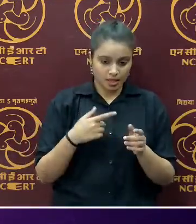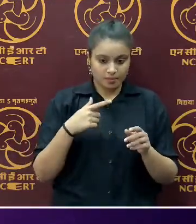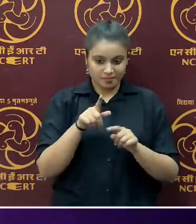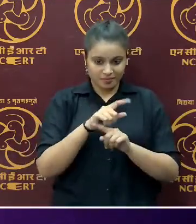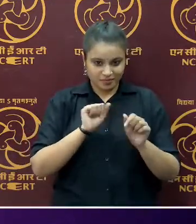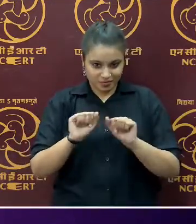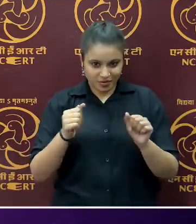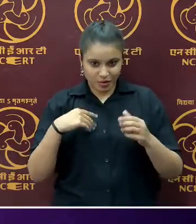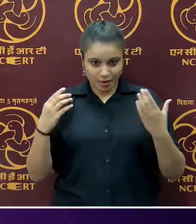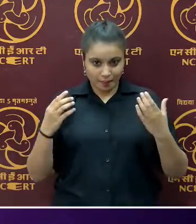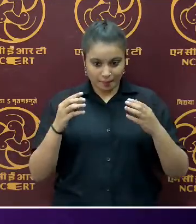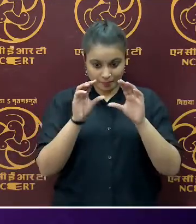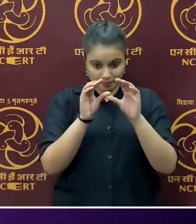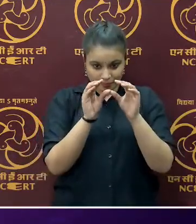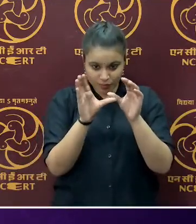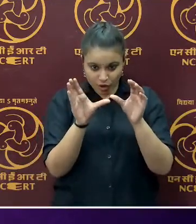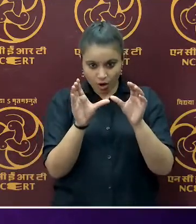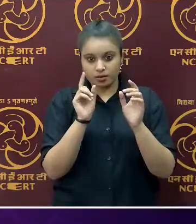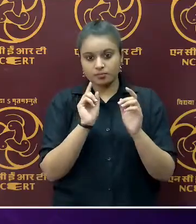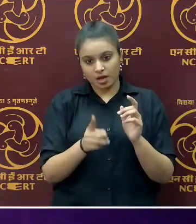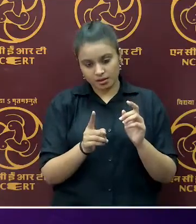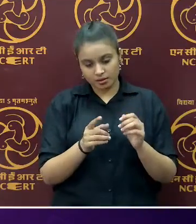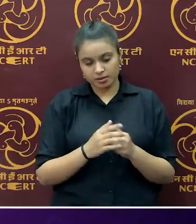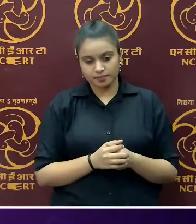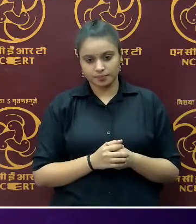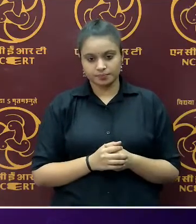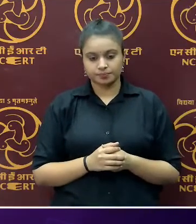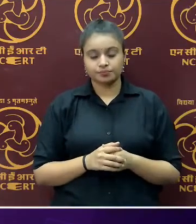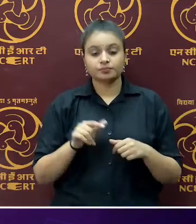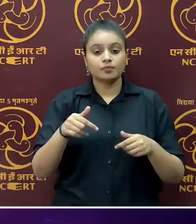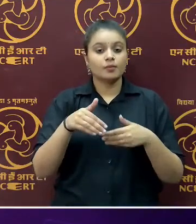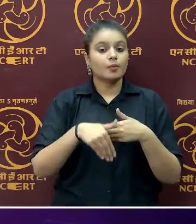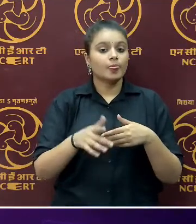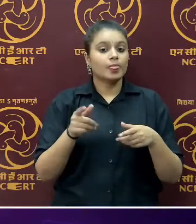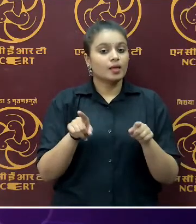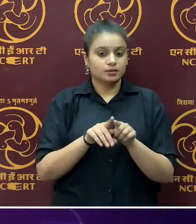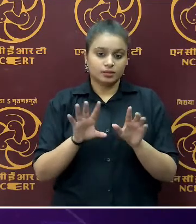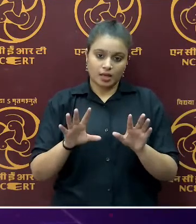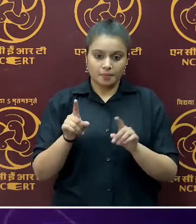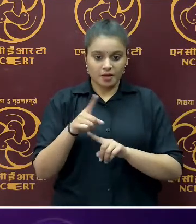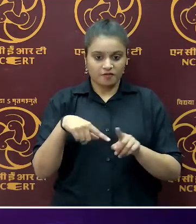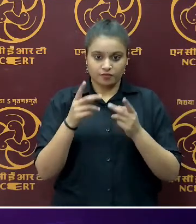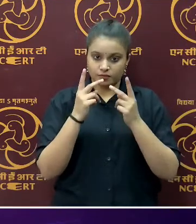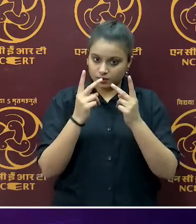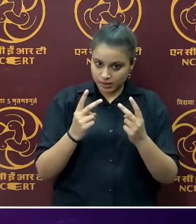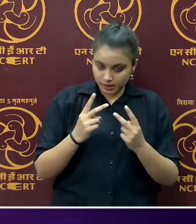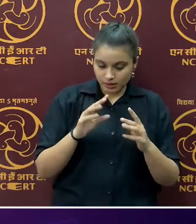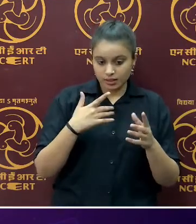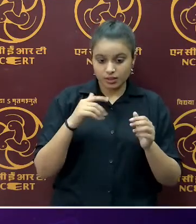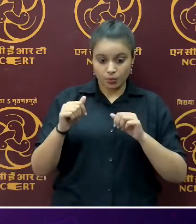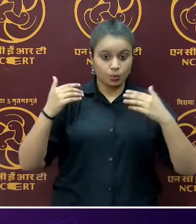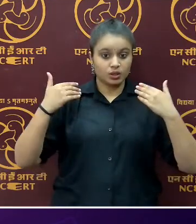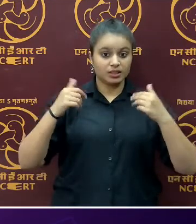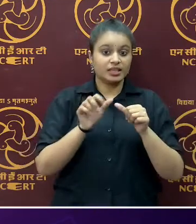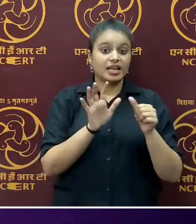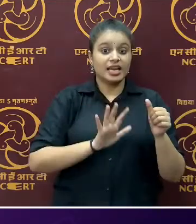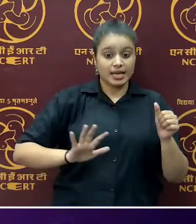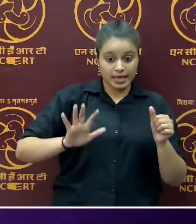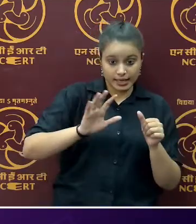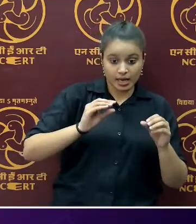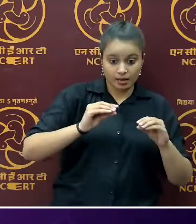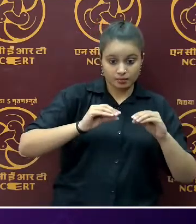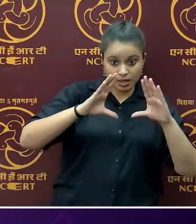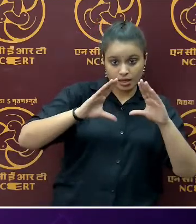have that broad strap. Yes. Yes. So And- with this, we have seen that how we can reduce or increase